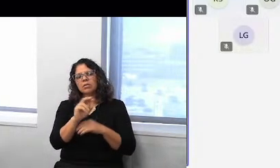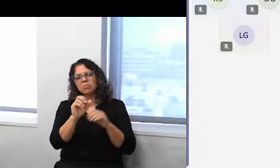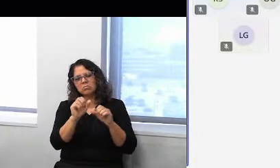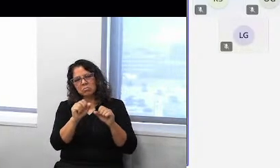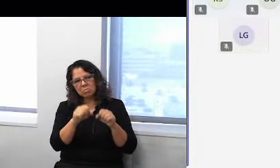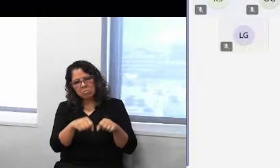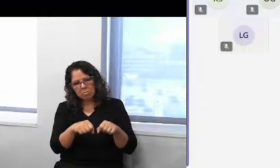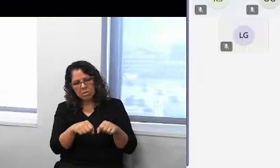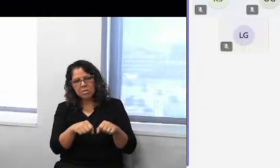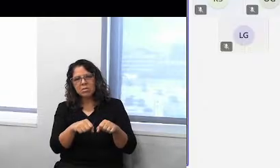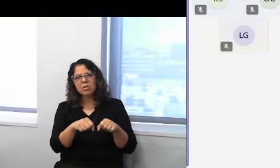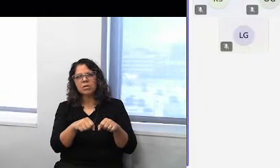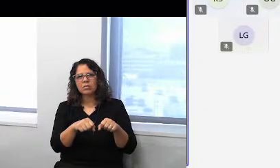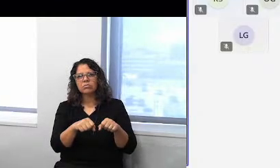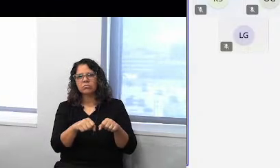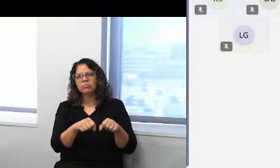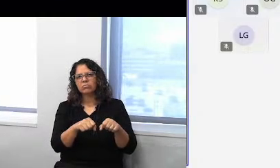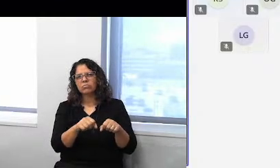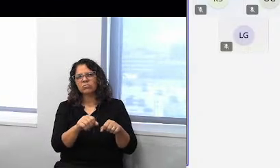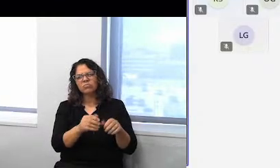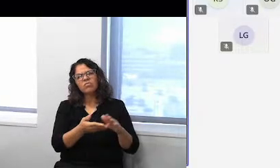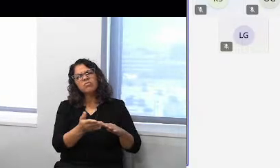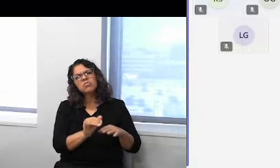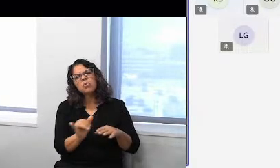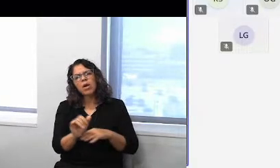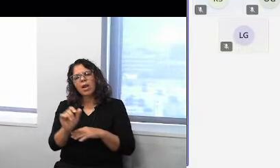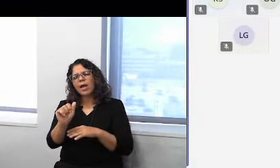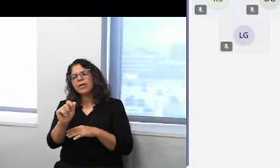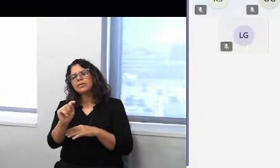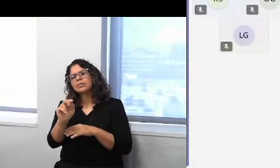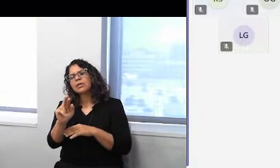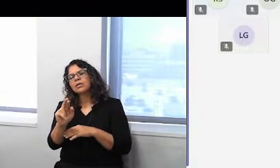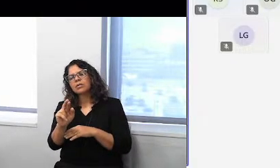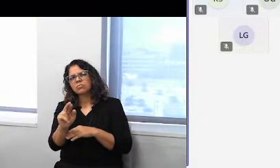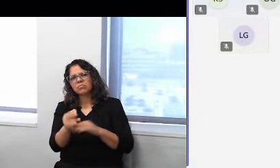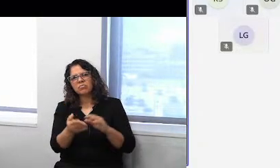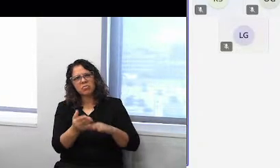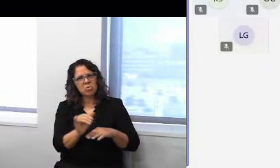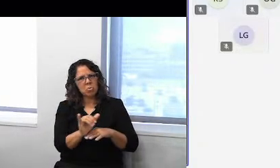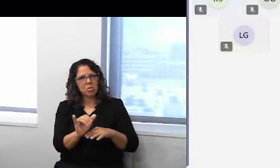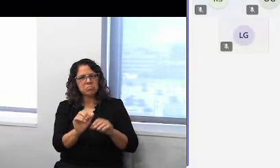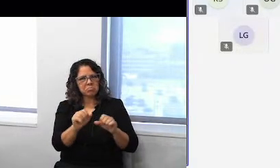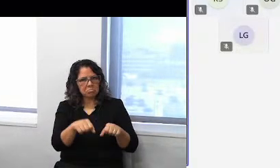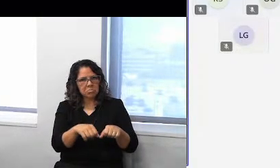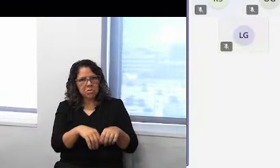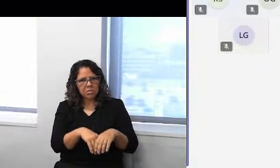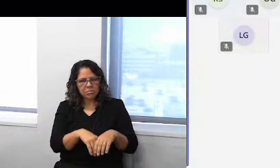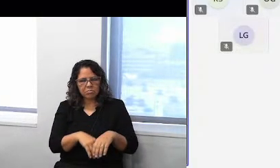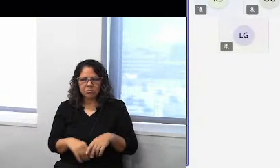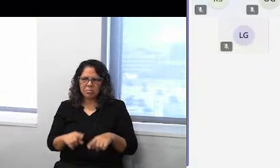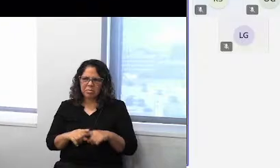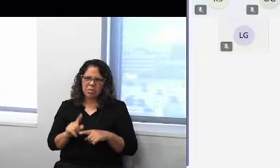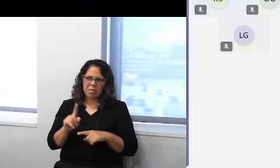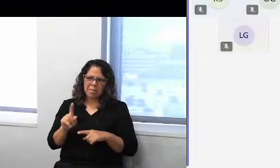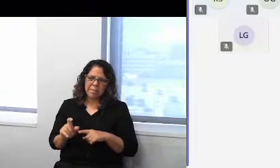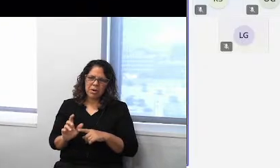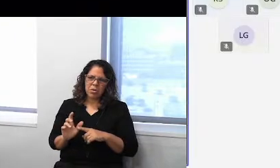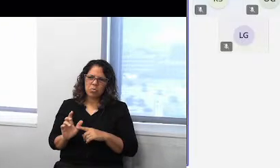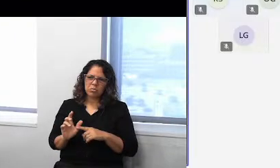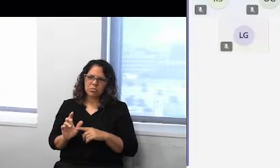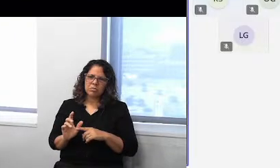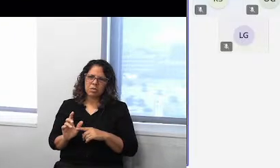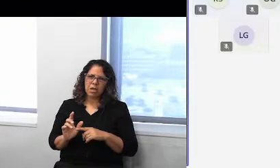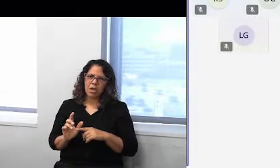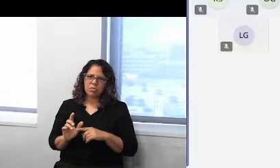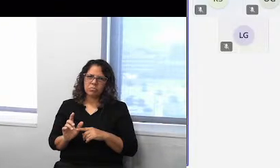in the way you're phrasing the question, right? Of those in existence could be utilized, and the answer, just